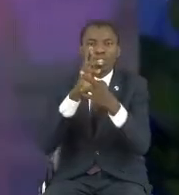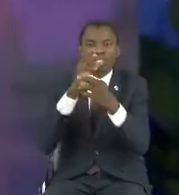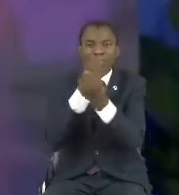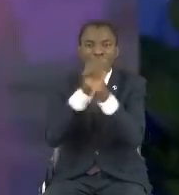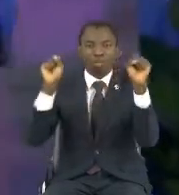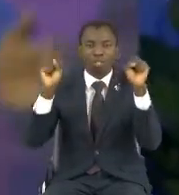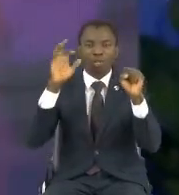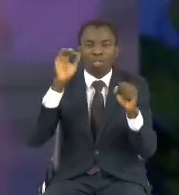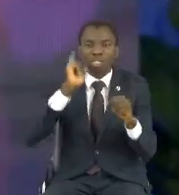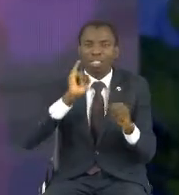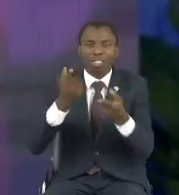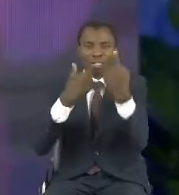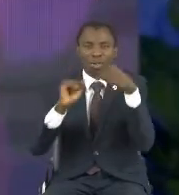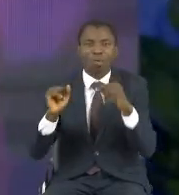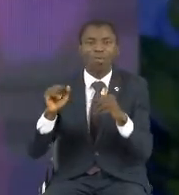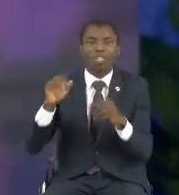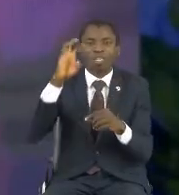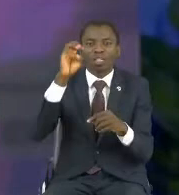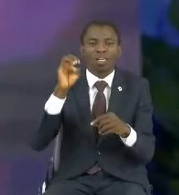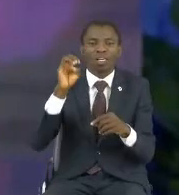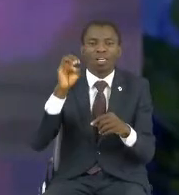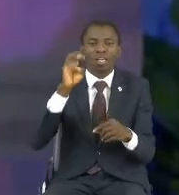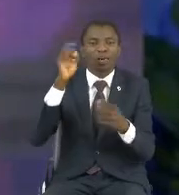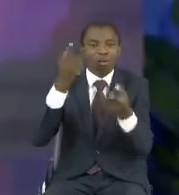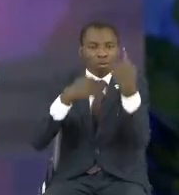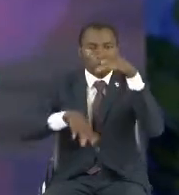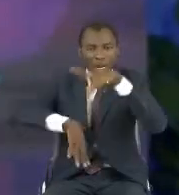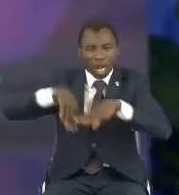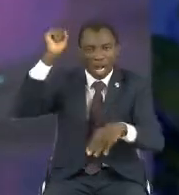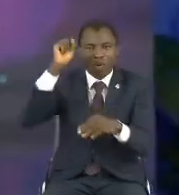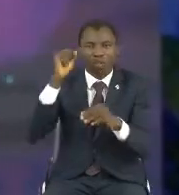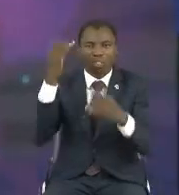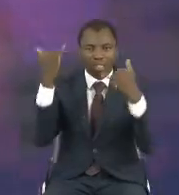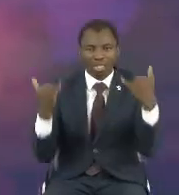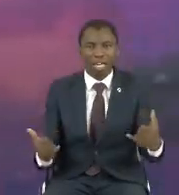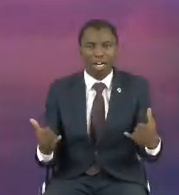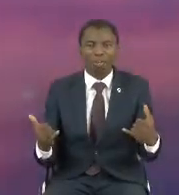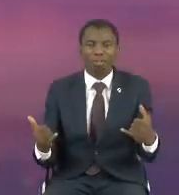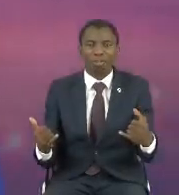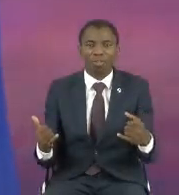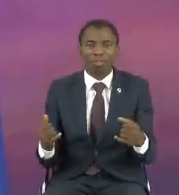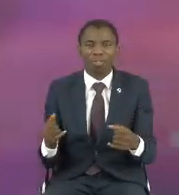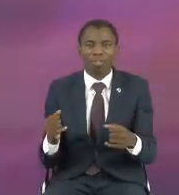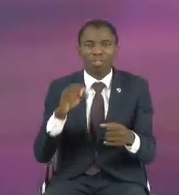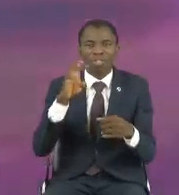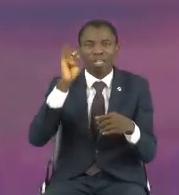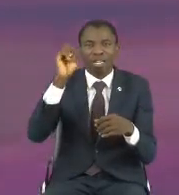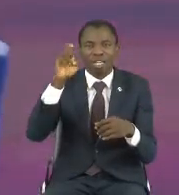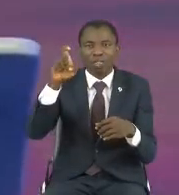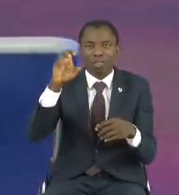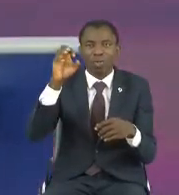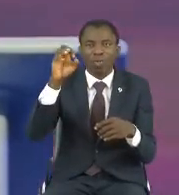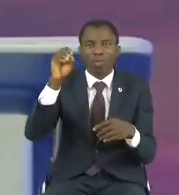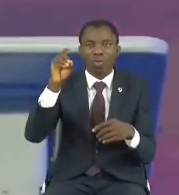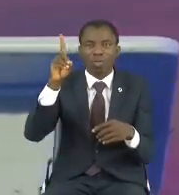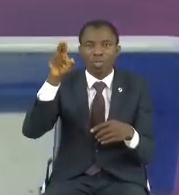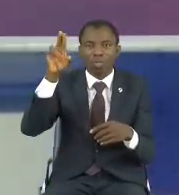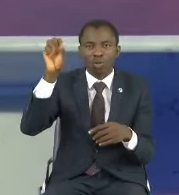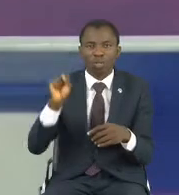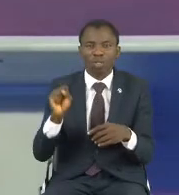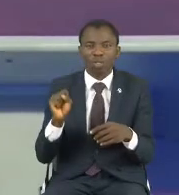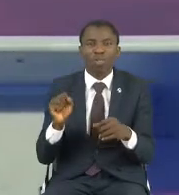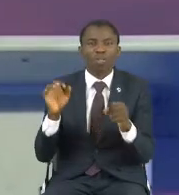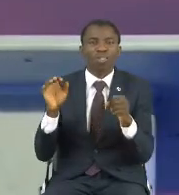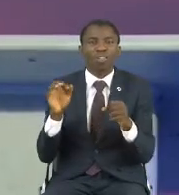Exodus, Exodus, exit. Come out now. Exodus freely proclaimed